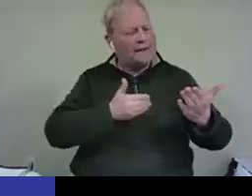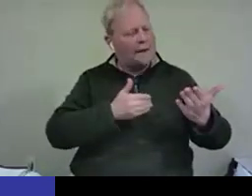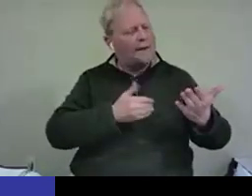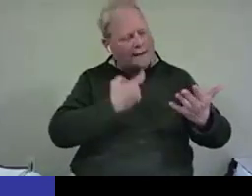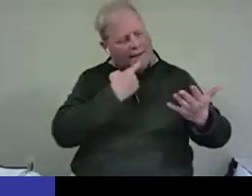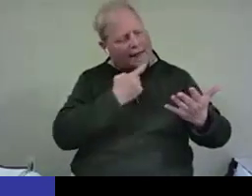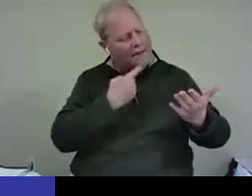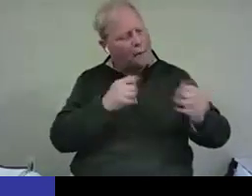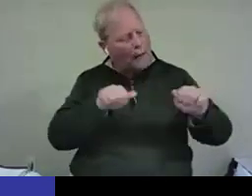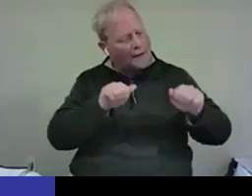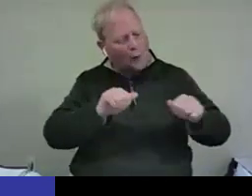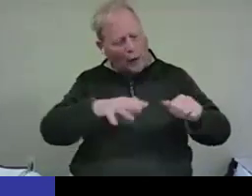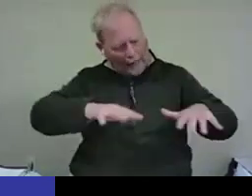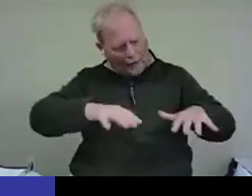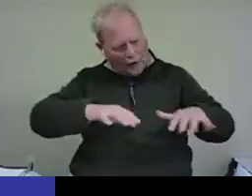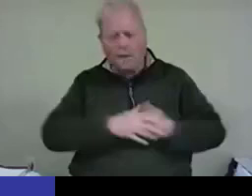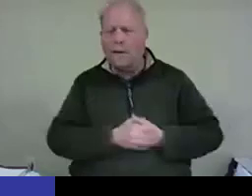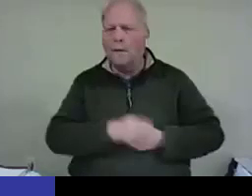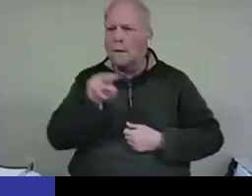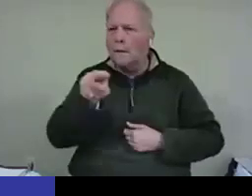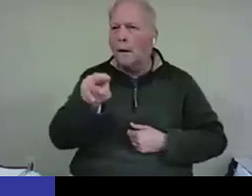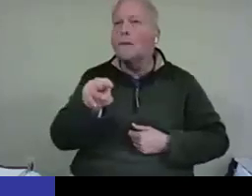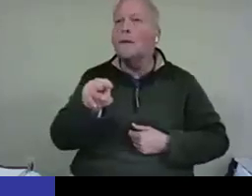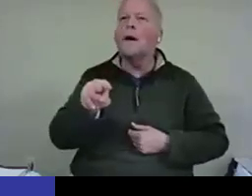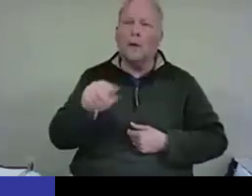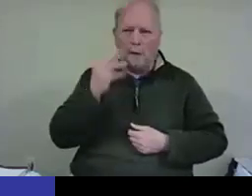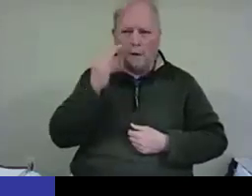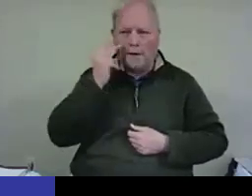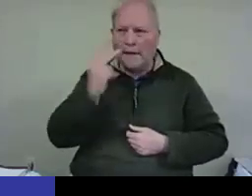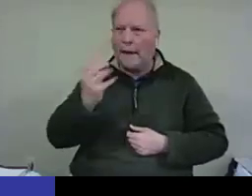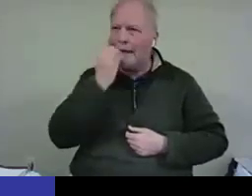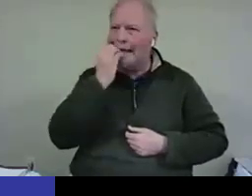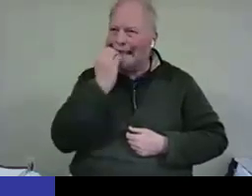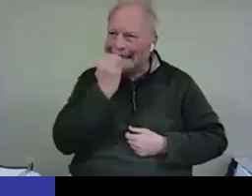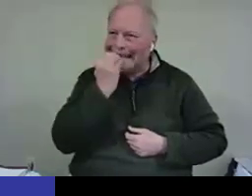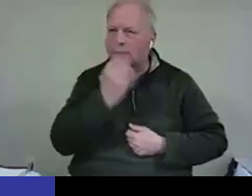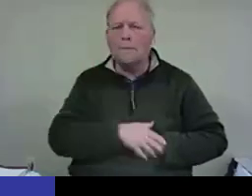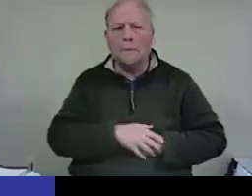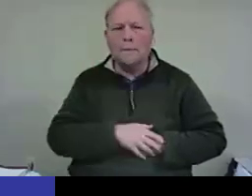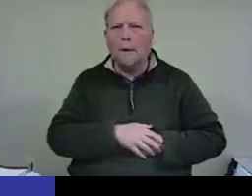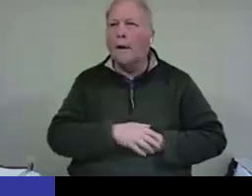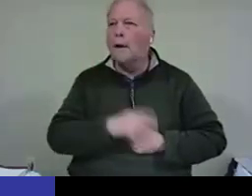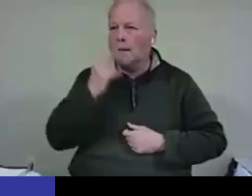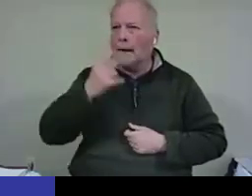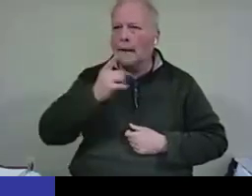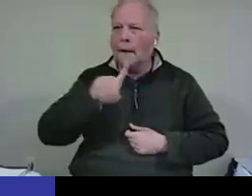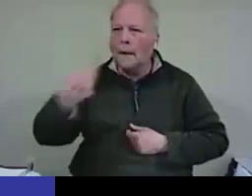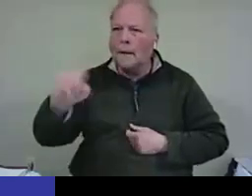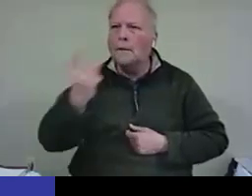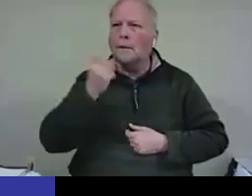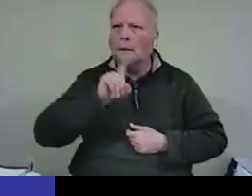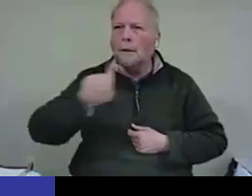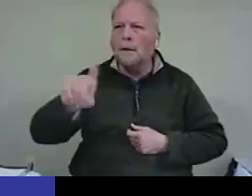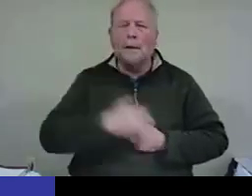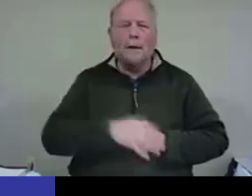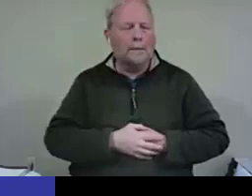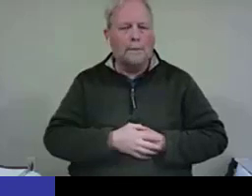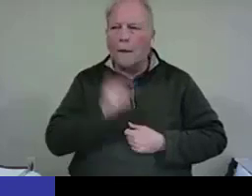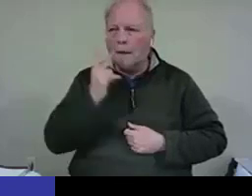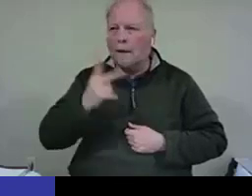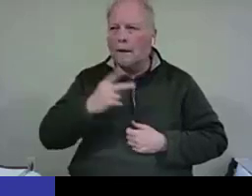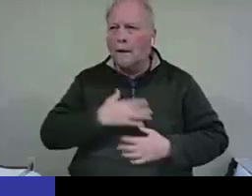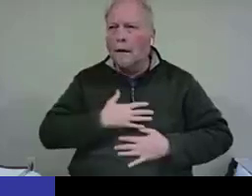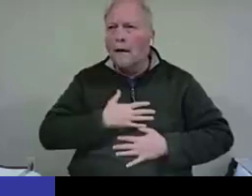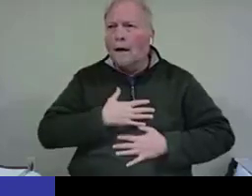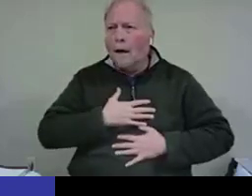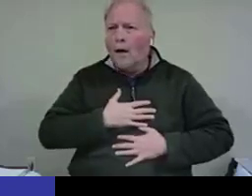pacing, sweating, quick breathing, things like that. Avoiding certain